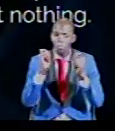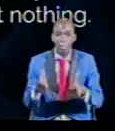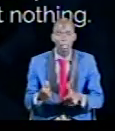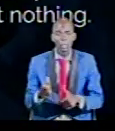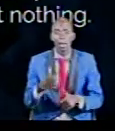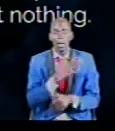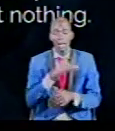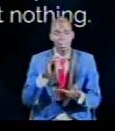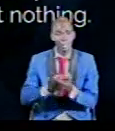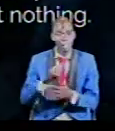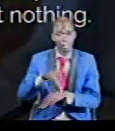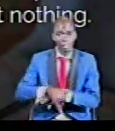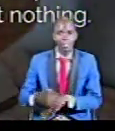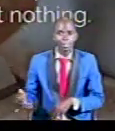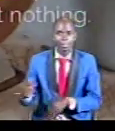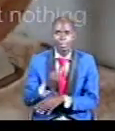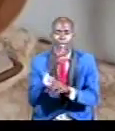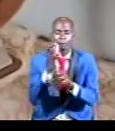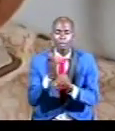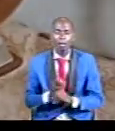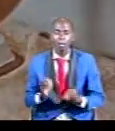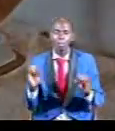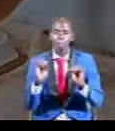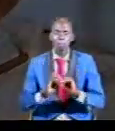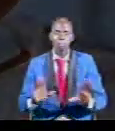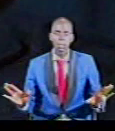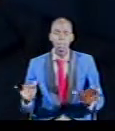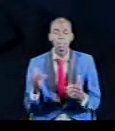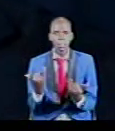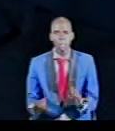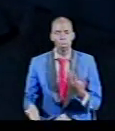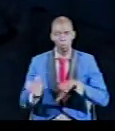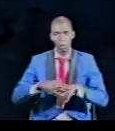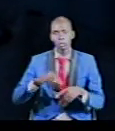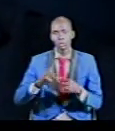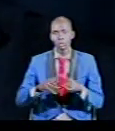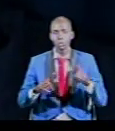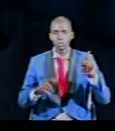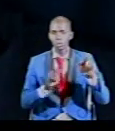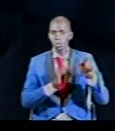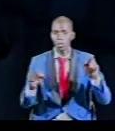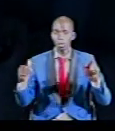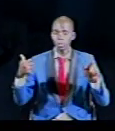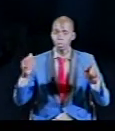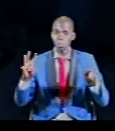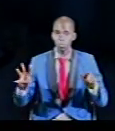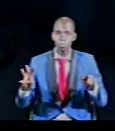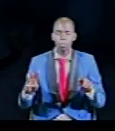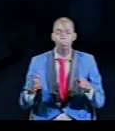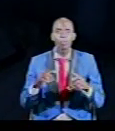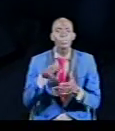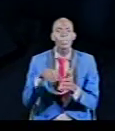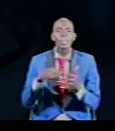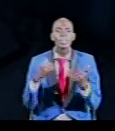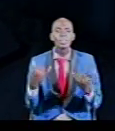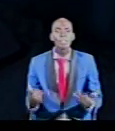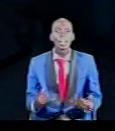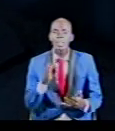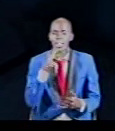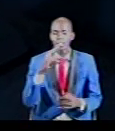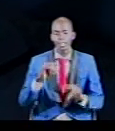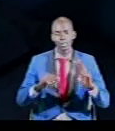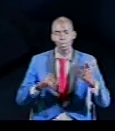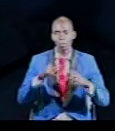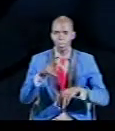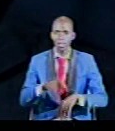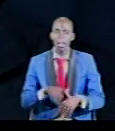they caught nothing. That's why when I come back to verse 14. This now is the third time